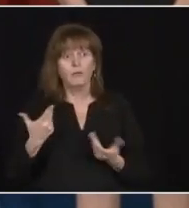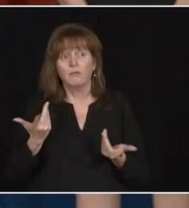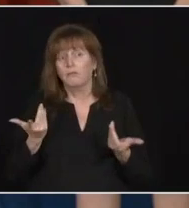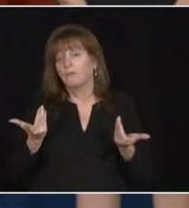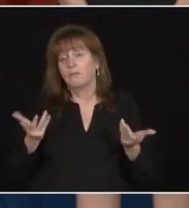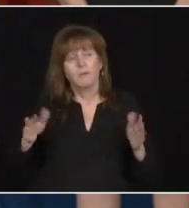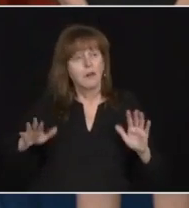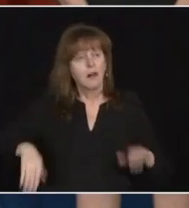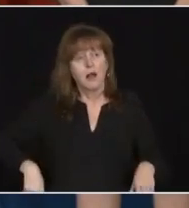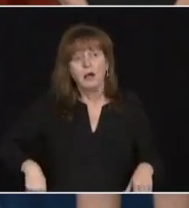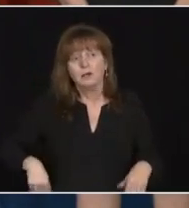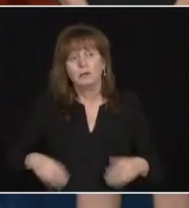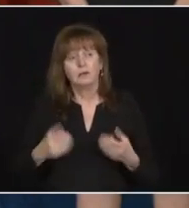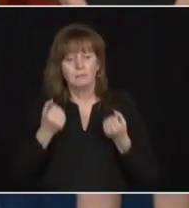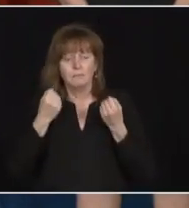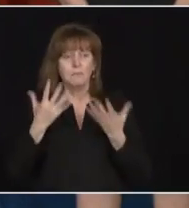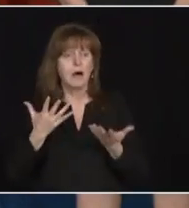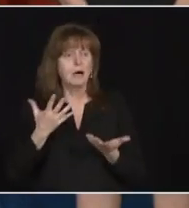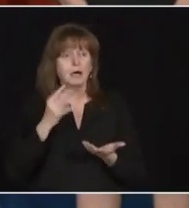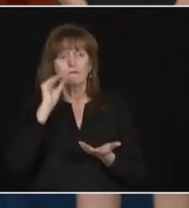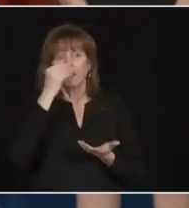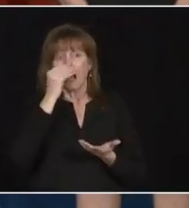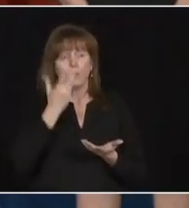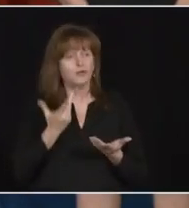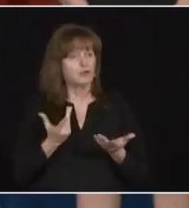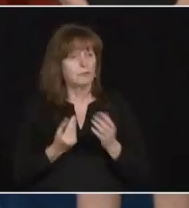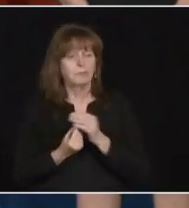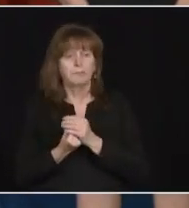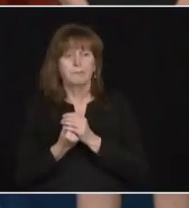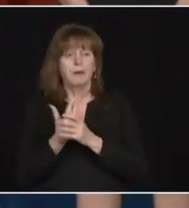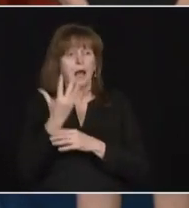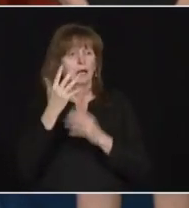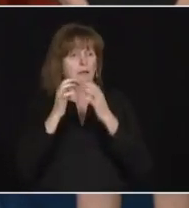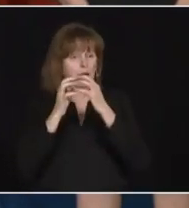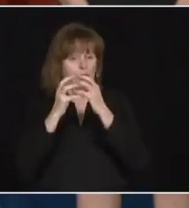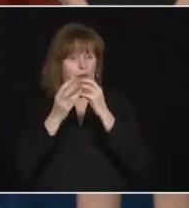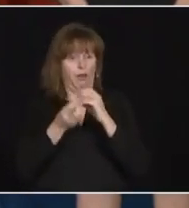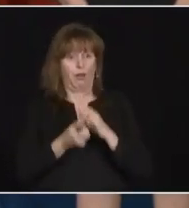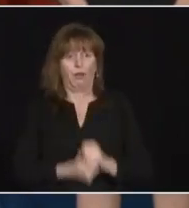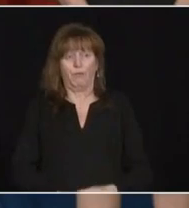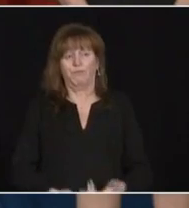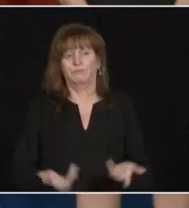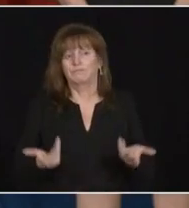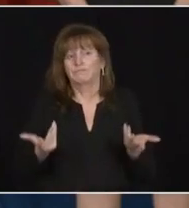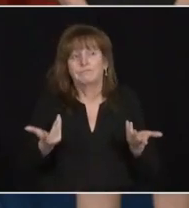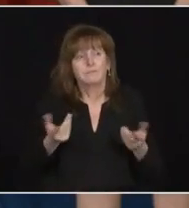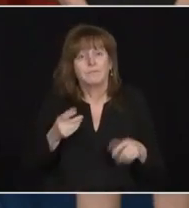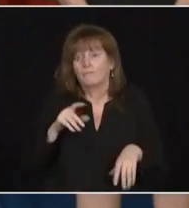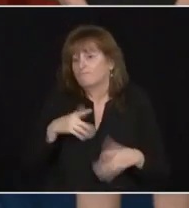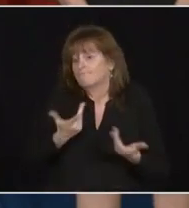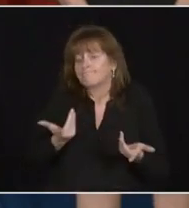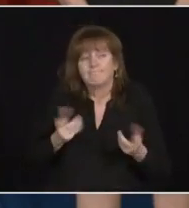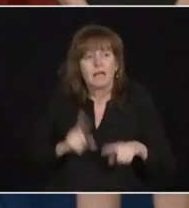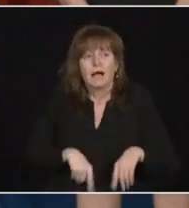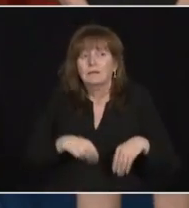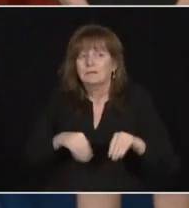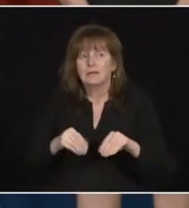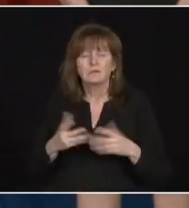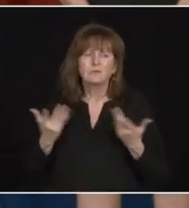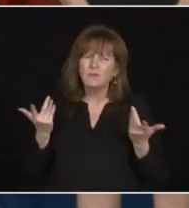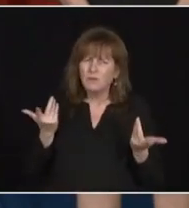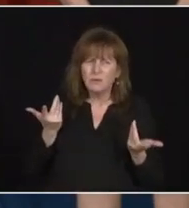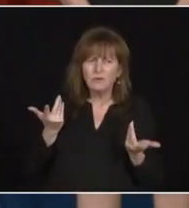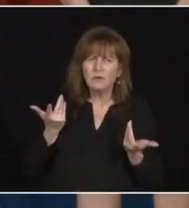their flowers and plants that are going to waste. So my question, kind of double-barreled, when did the province inform